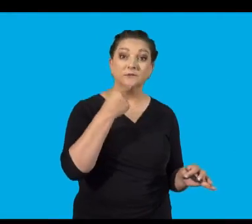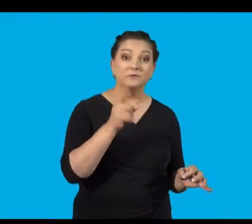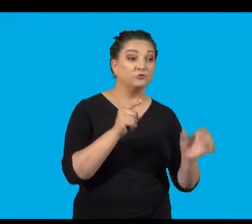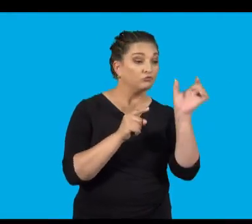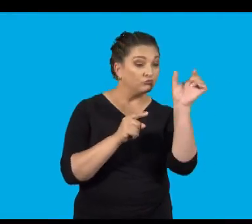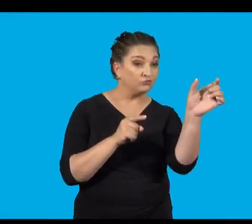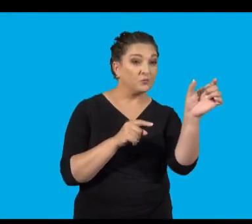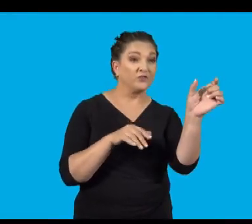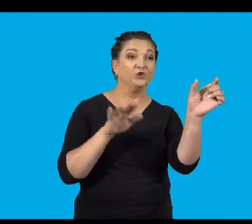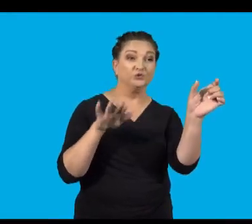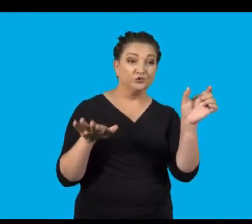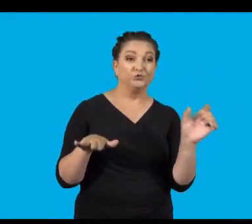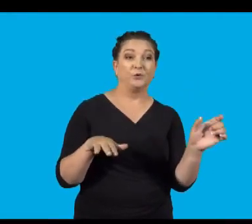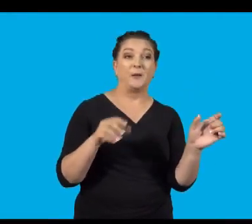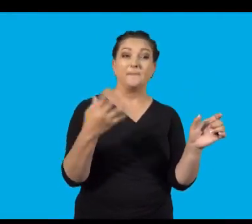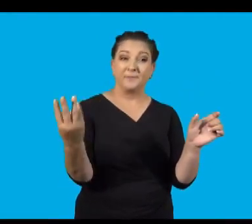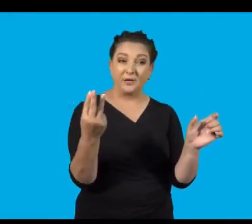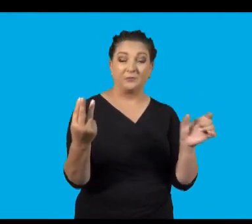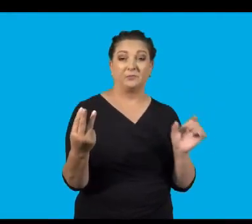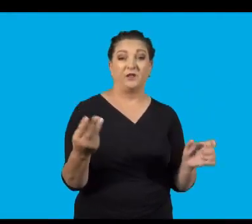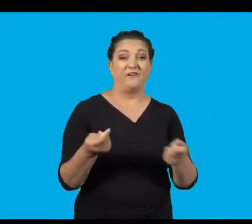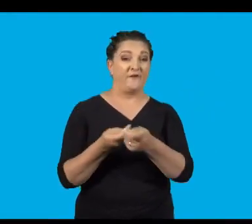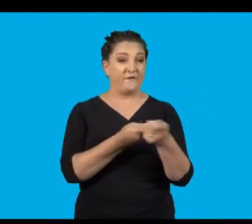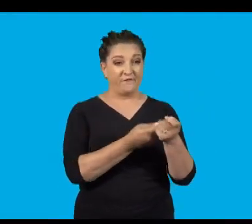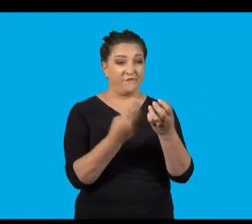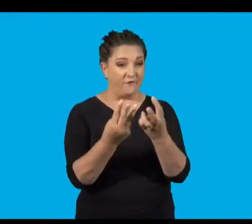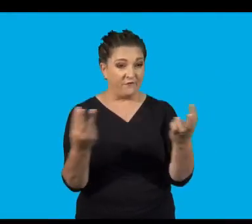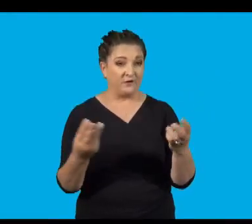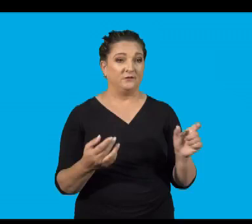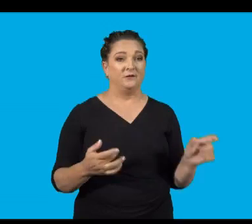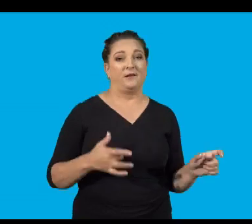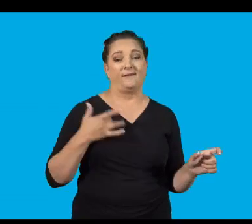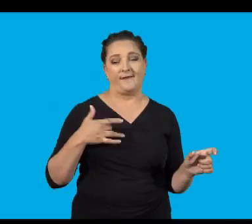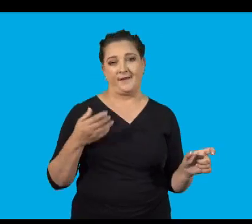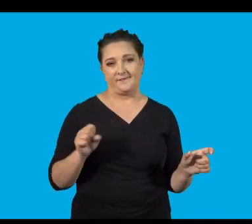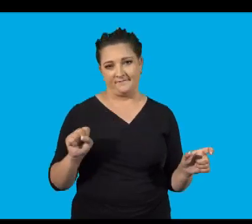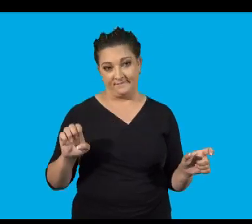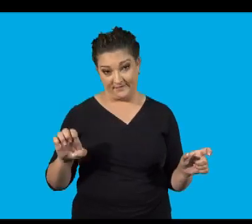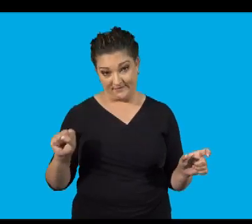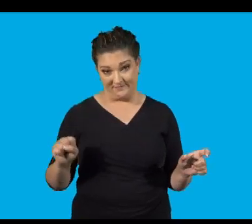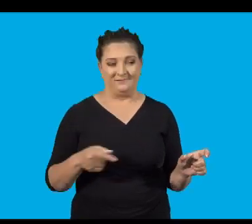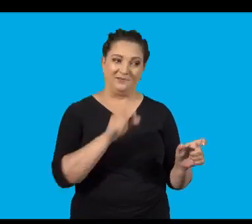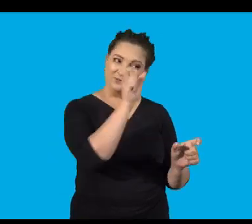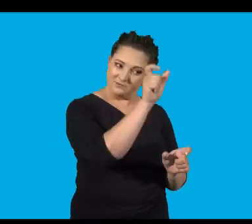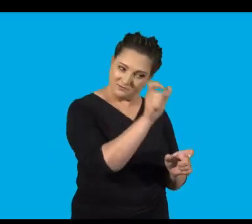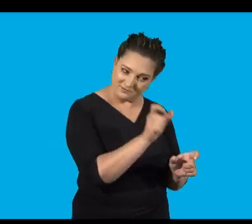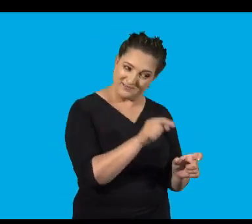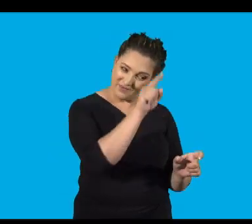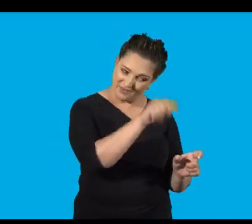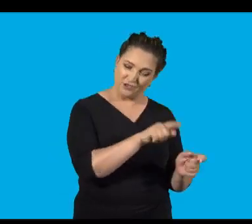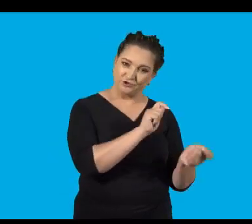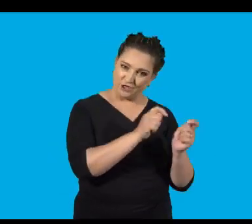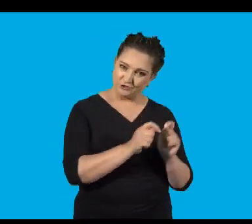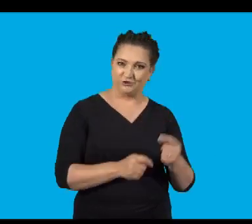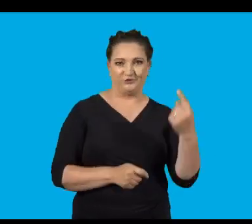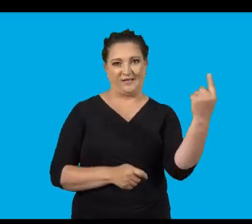So the underlined words here are children, people, firefighters, and lives. So these words need to